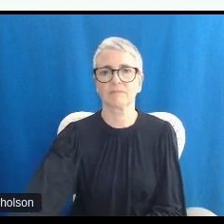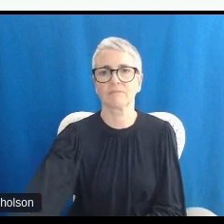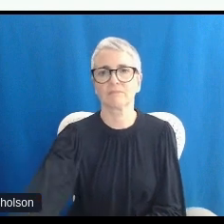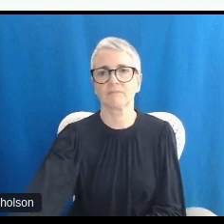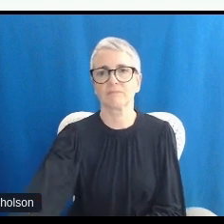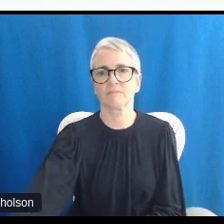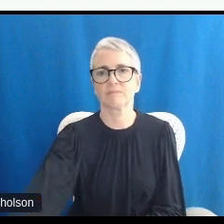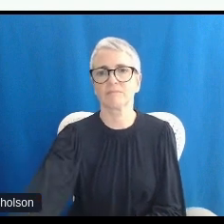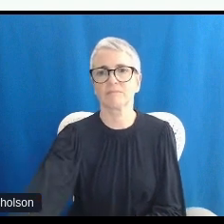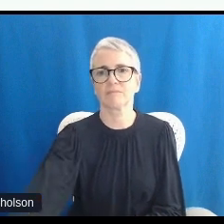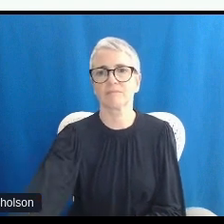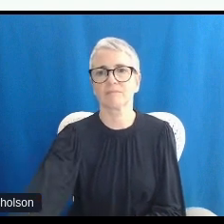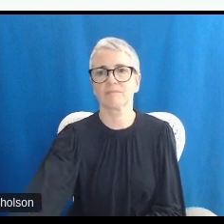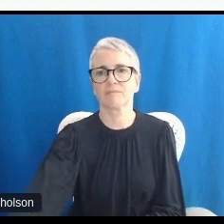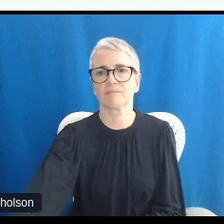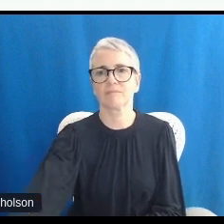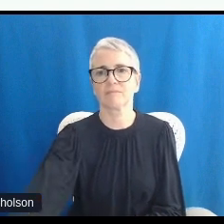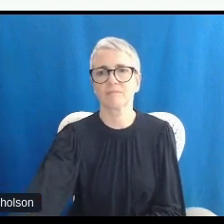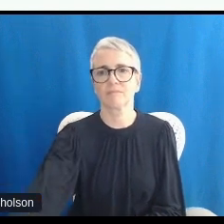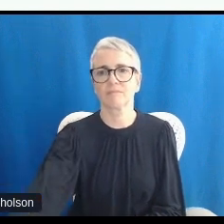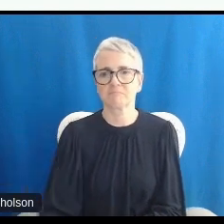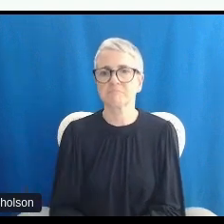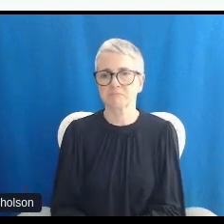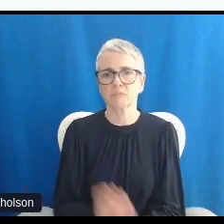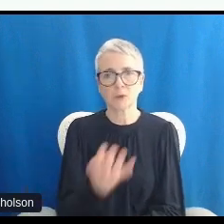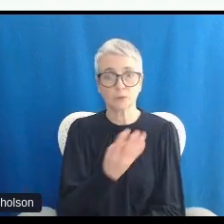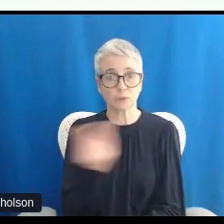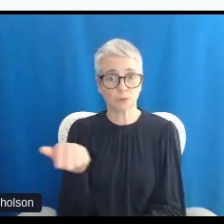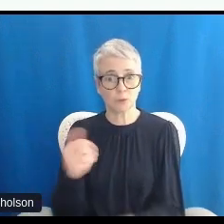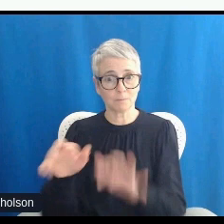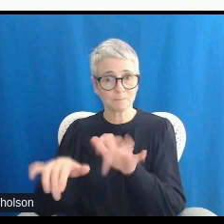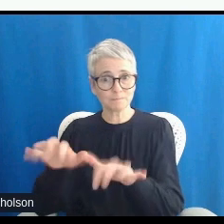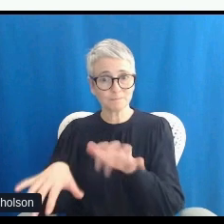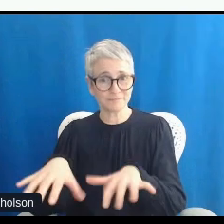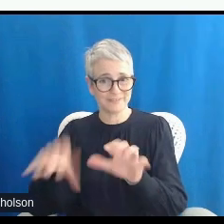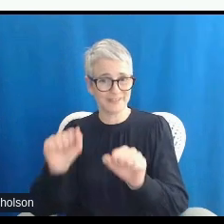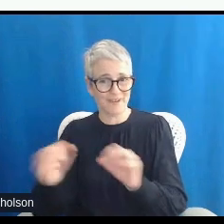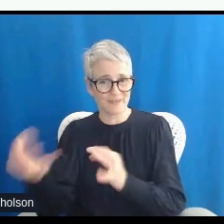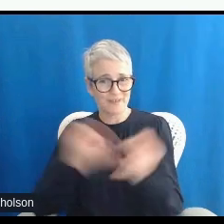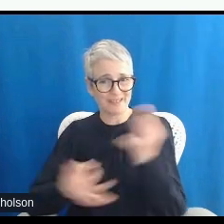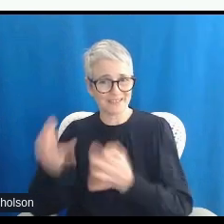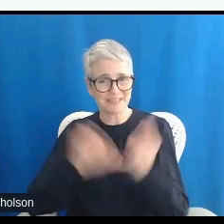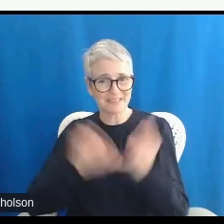So we have some questions here. We'll go to the bottom.